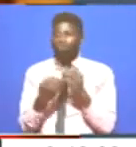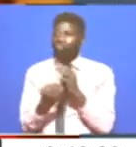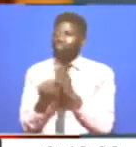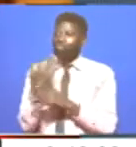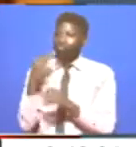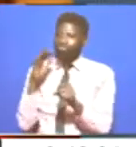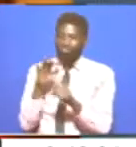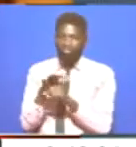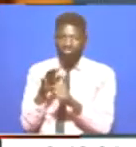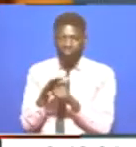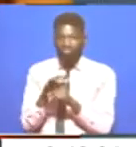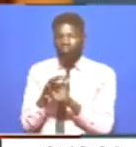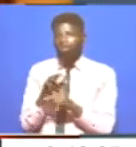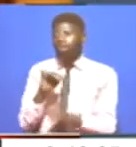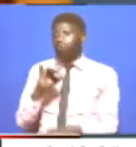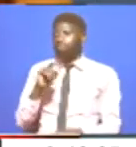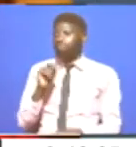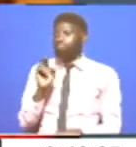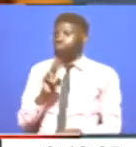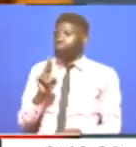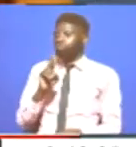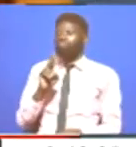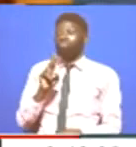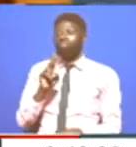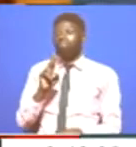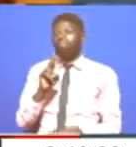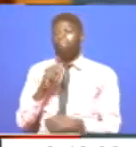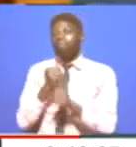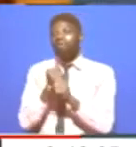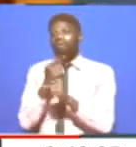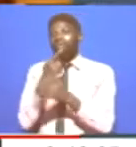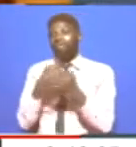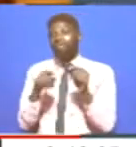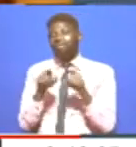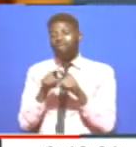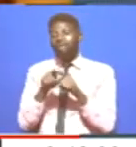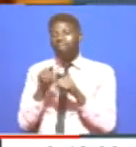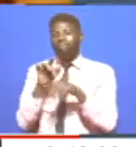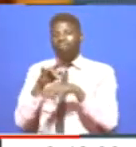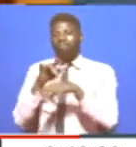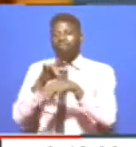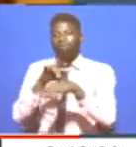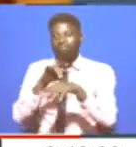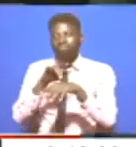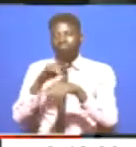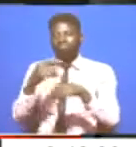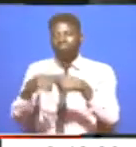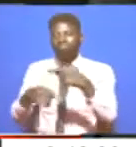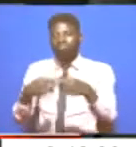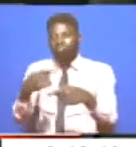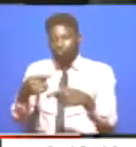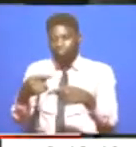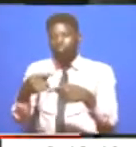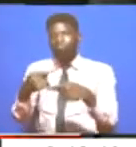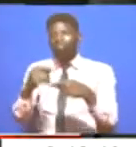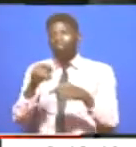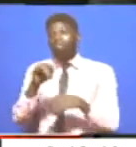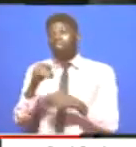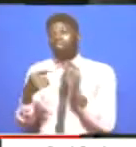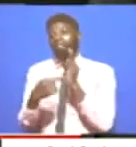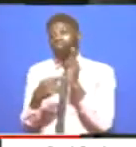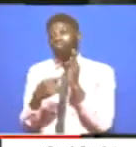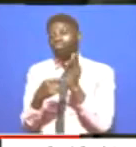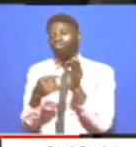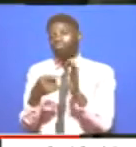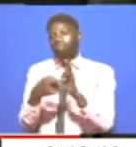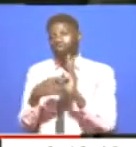of ICT, consequently causing a ripple effect in the digitalization. However, Kenya's growing